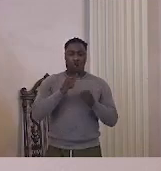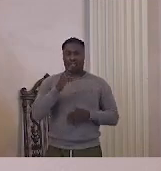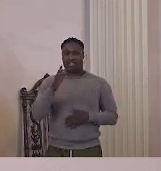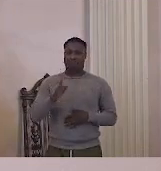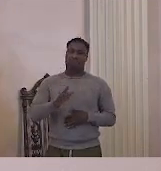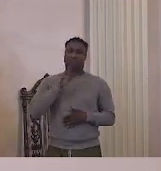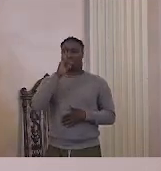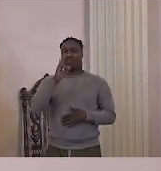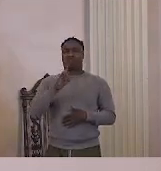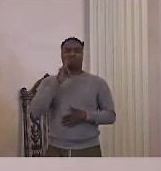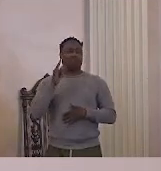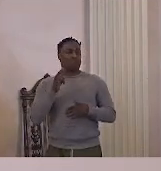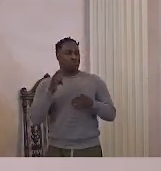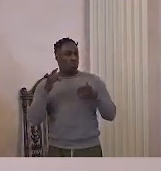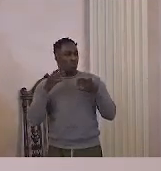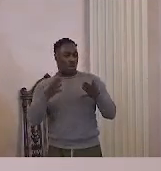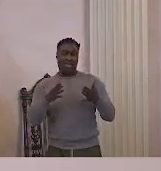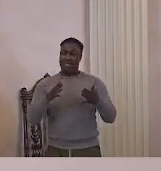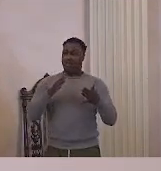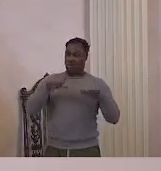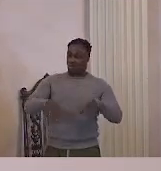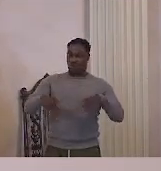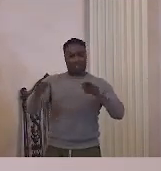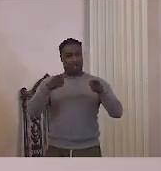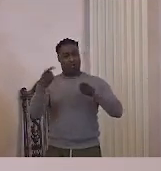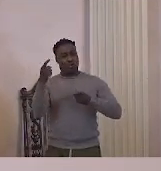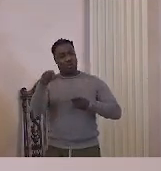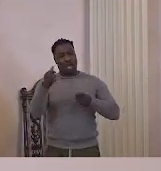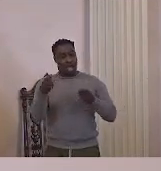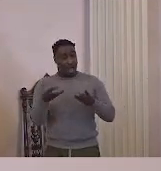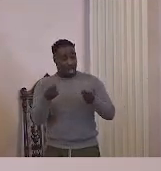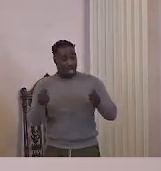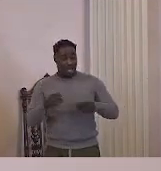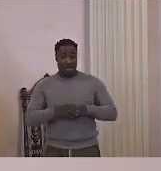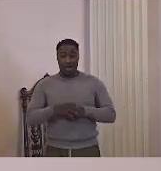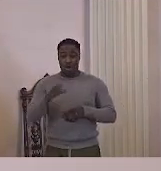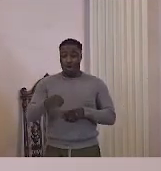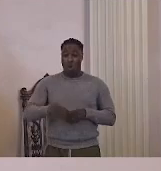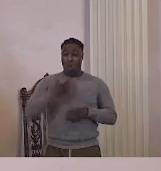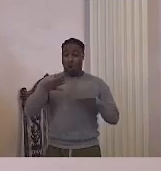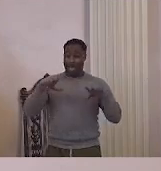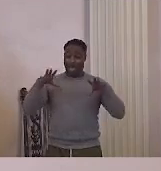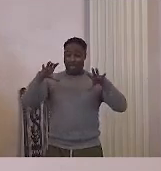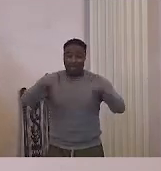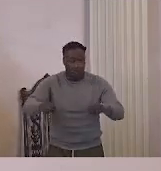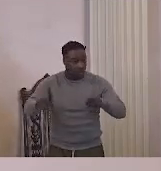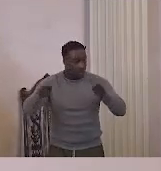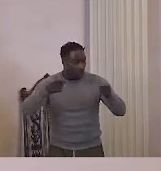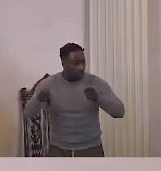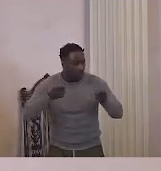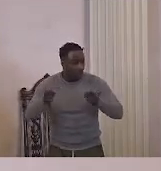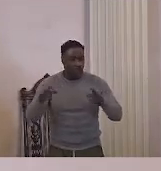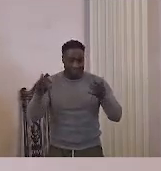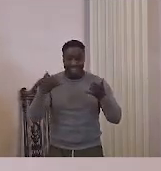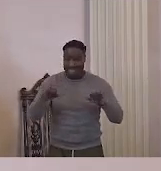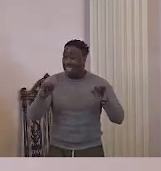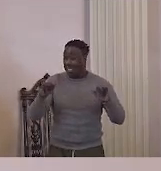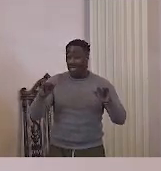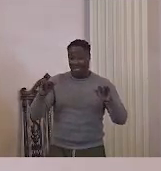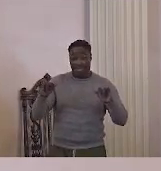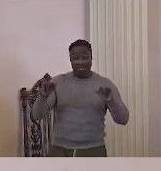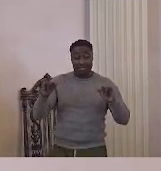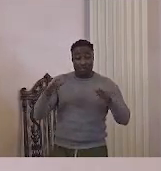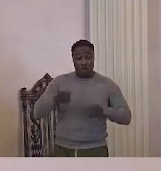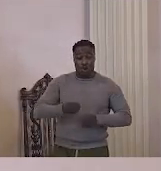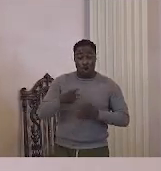of extractive capitalism, white supremacy, and domination, still radiating